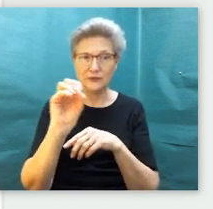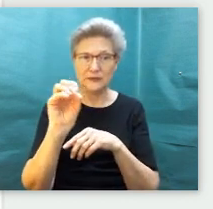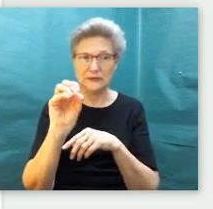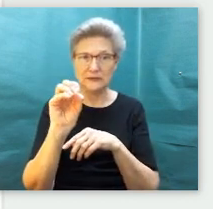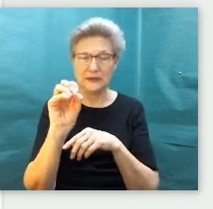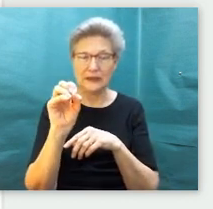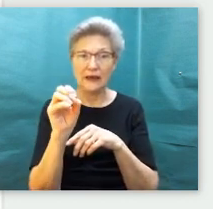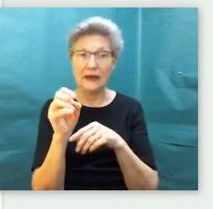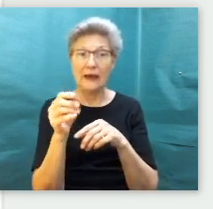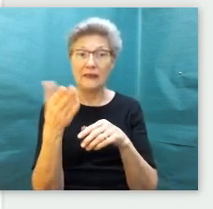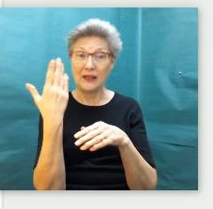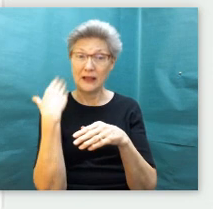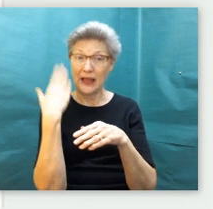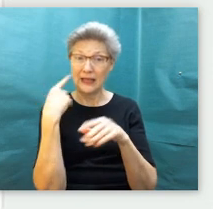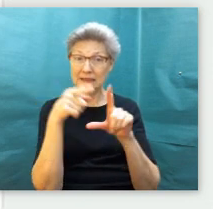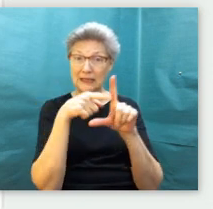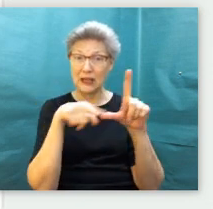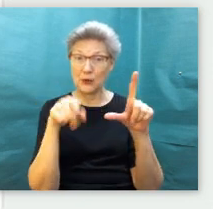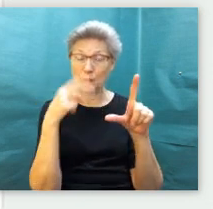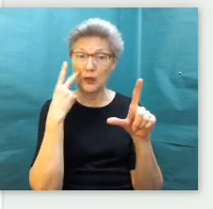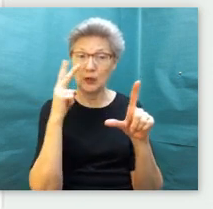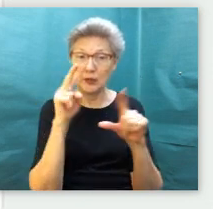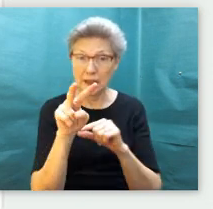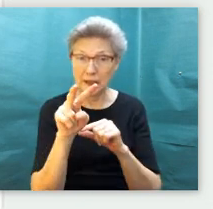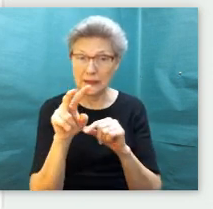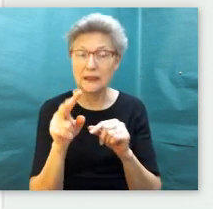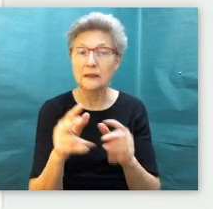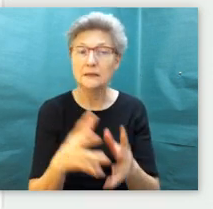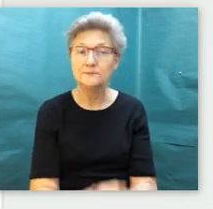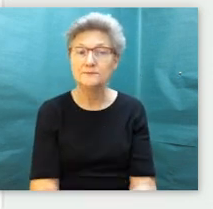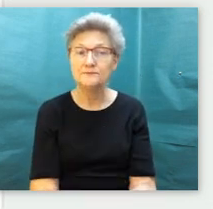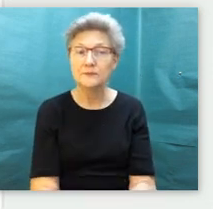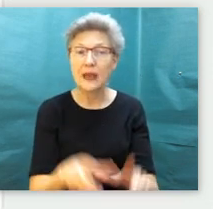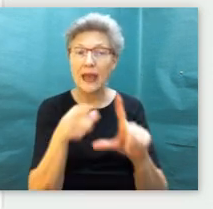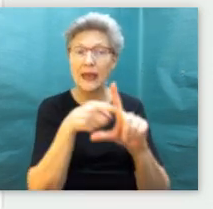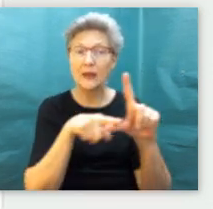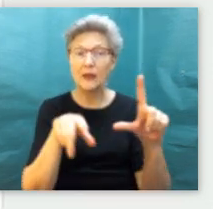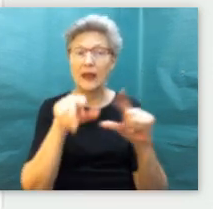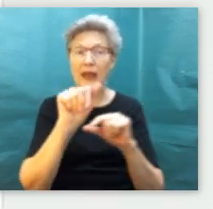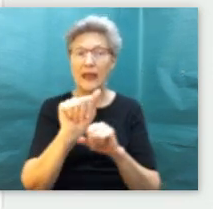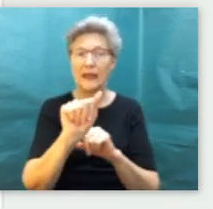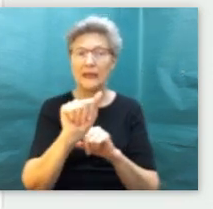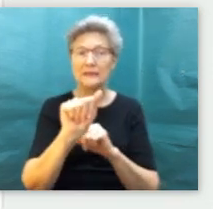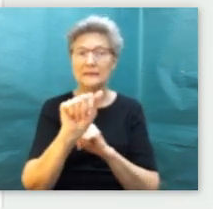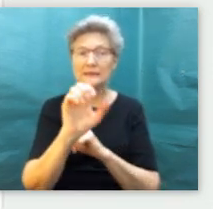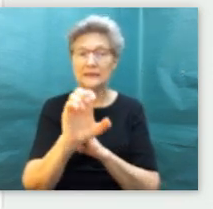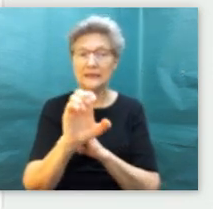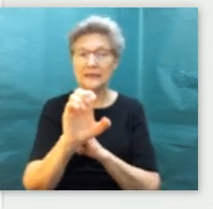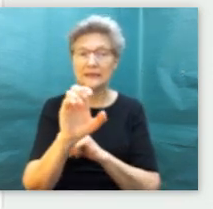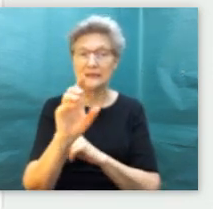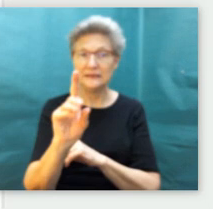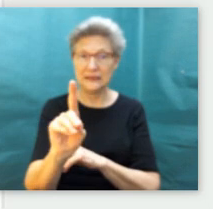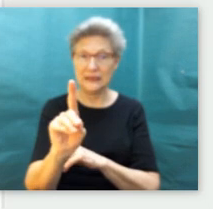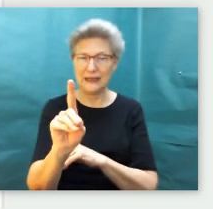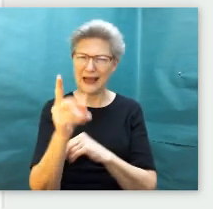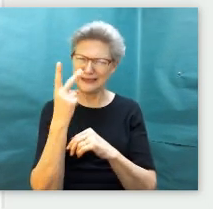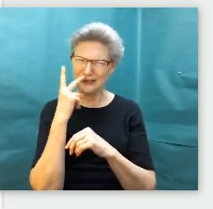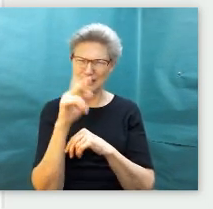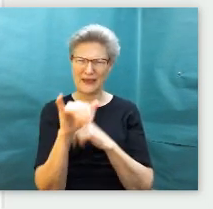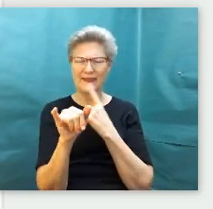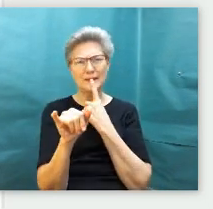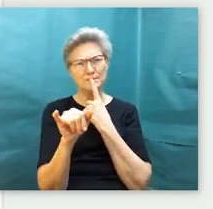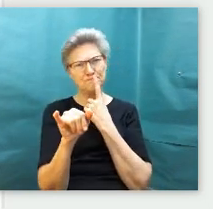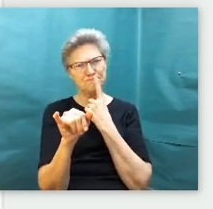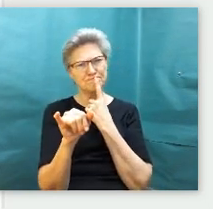The last angle that we're going to look at is angle ACD. Now, as I look at